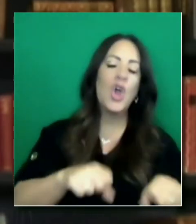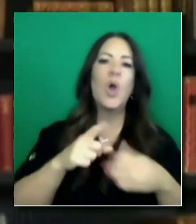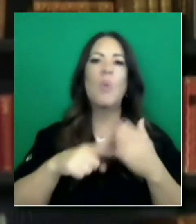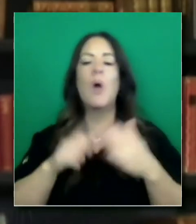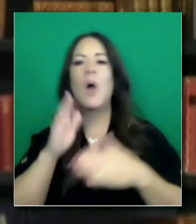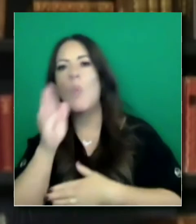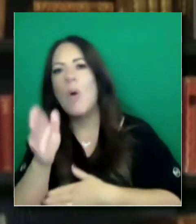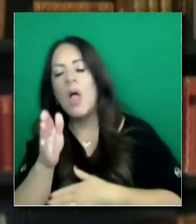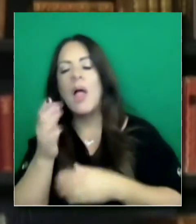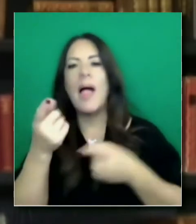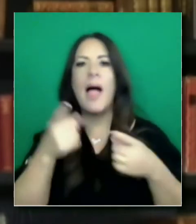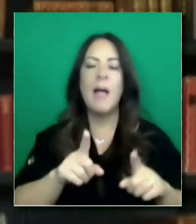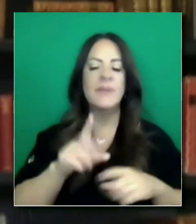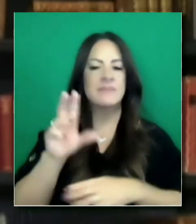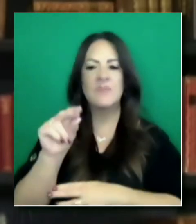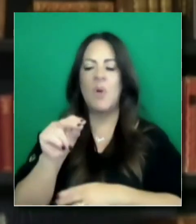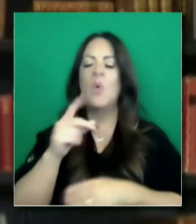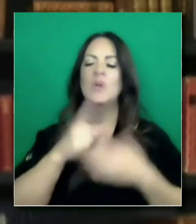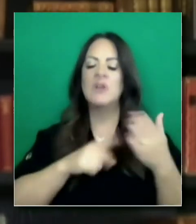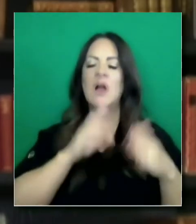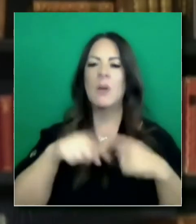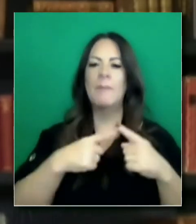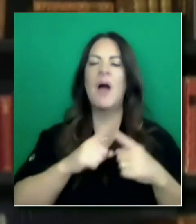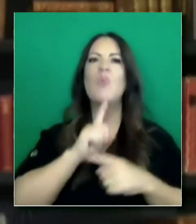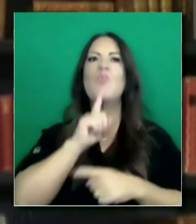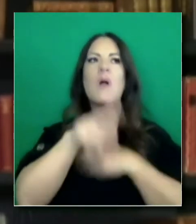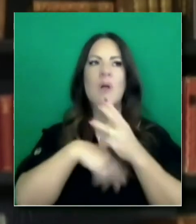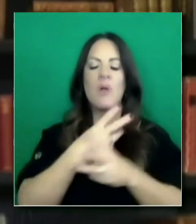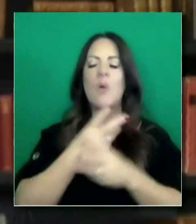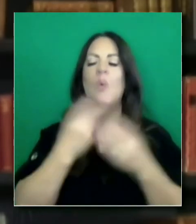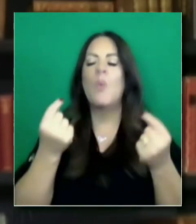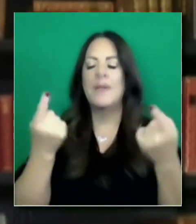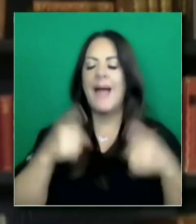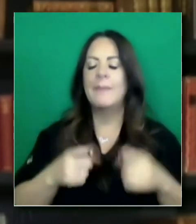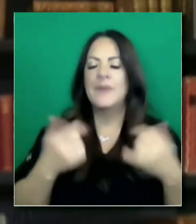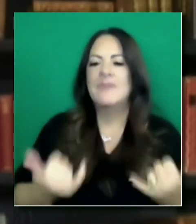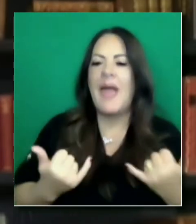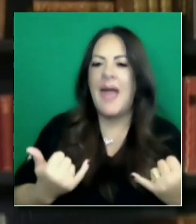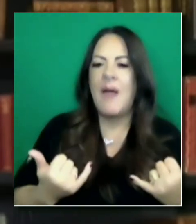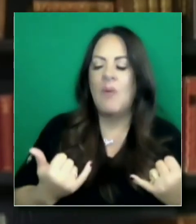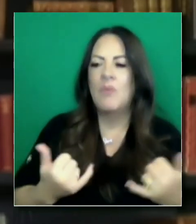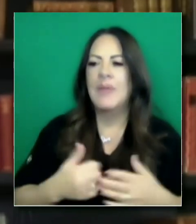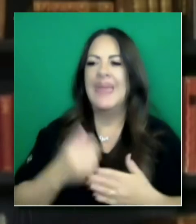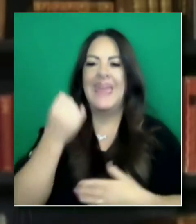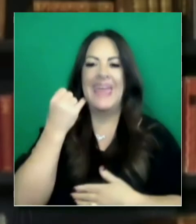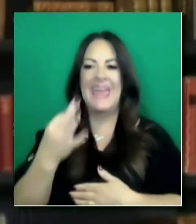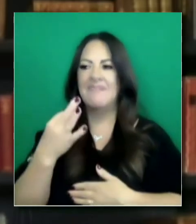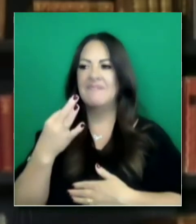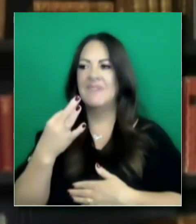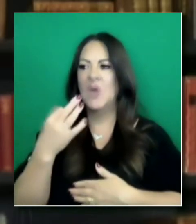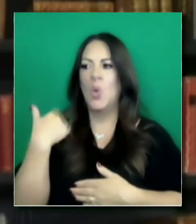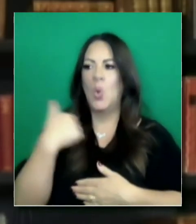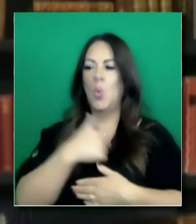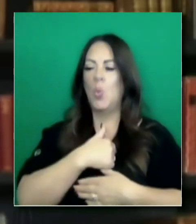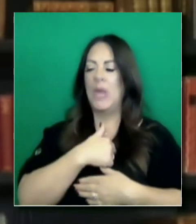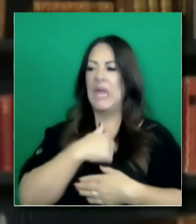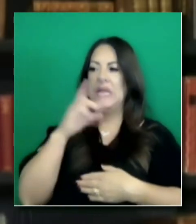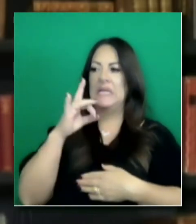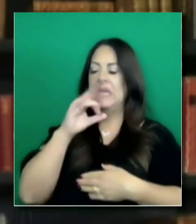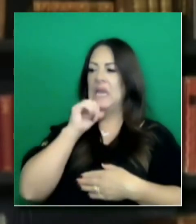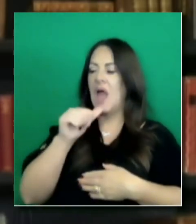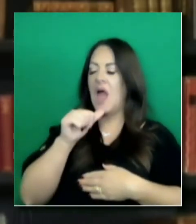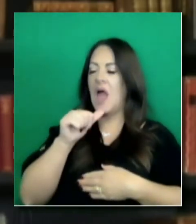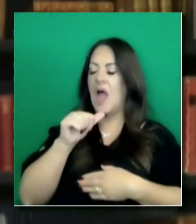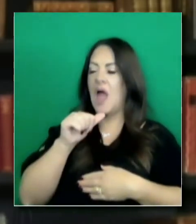is, and we assess that versus maybe this would have been much, much worse had we not introduced some of these